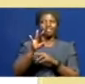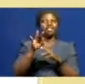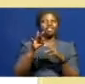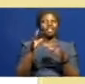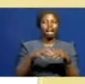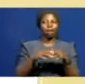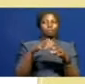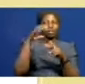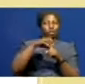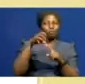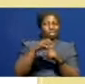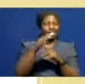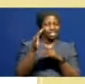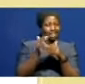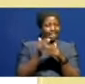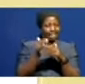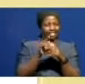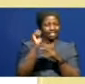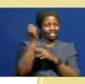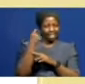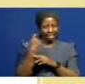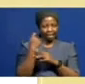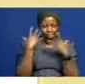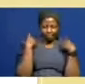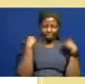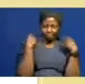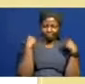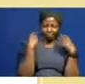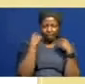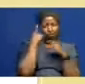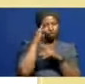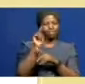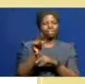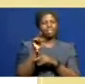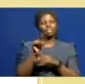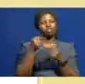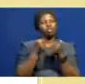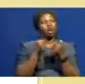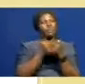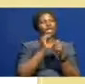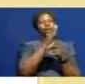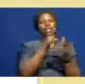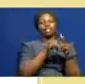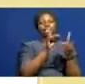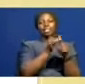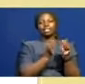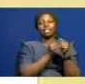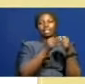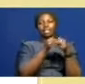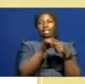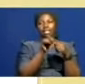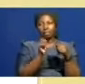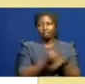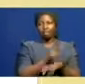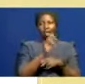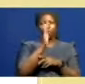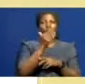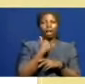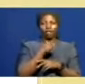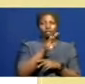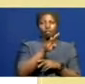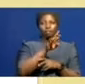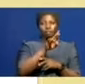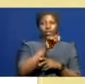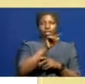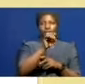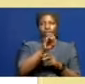top Kenyan hockey clubs are polishing up for the event. The tournament, which will begin on 18th of this month, will have Blazers hockey team,